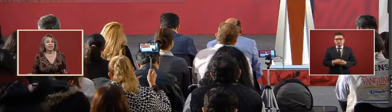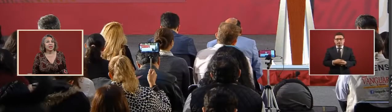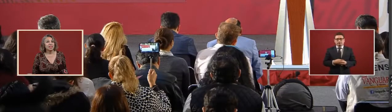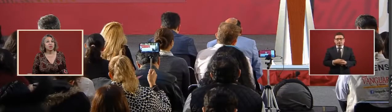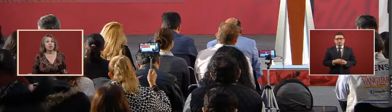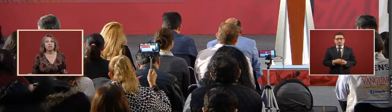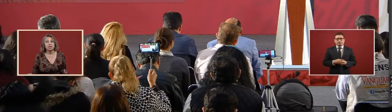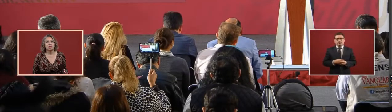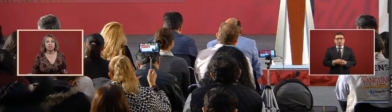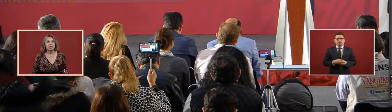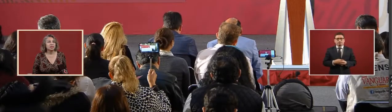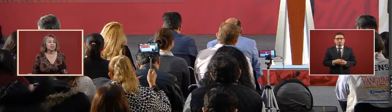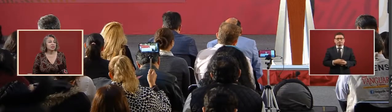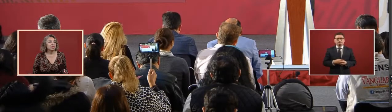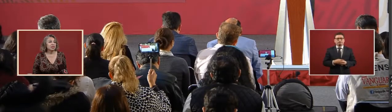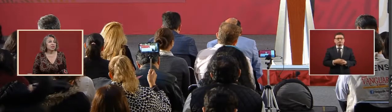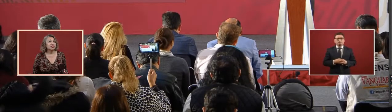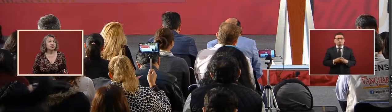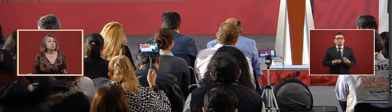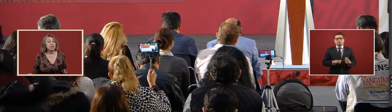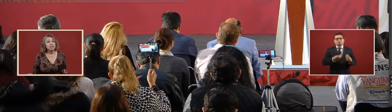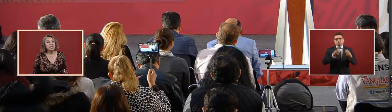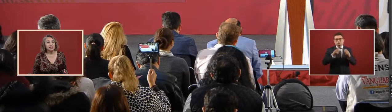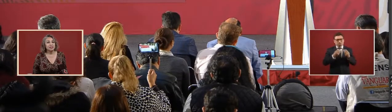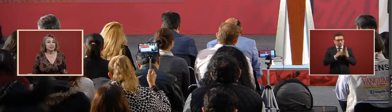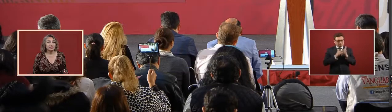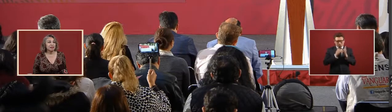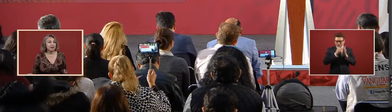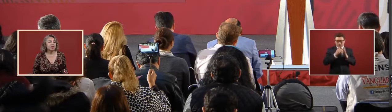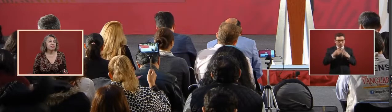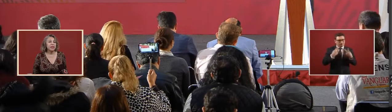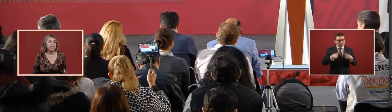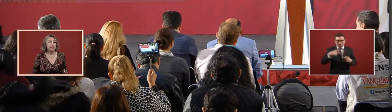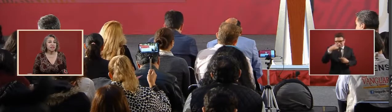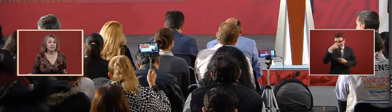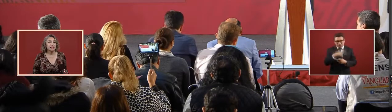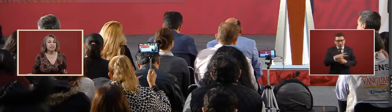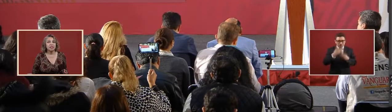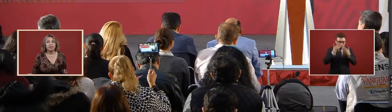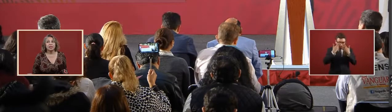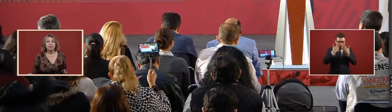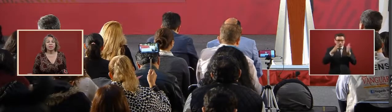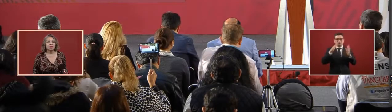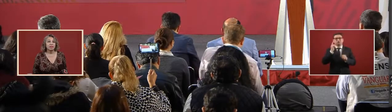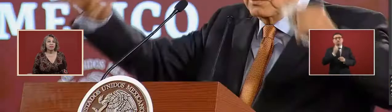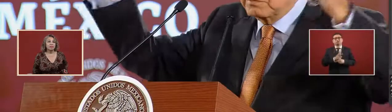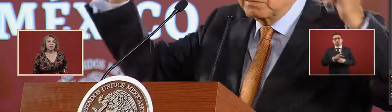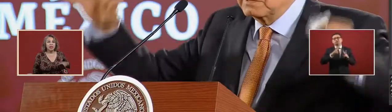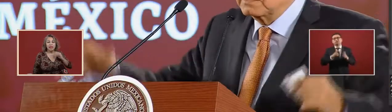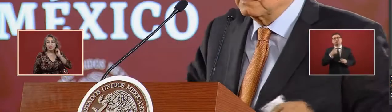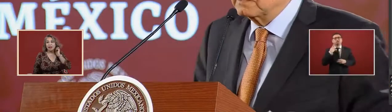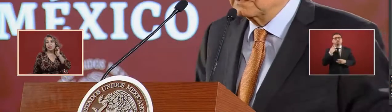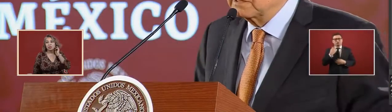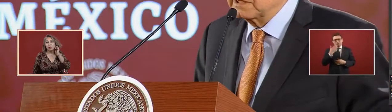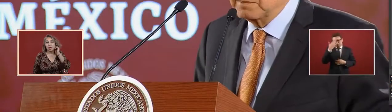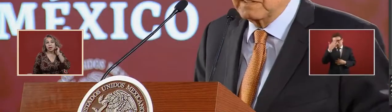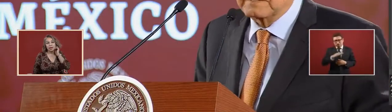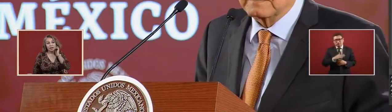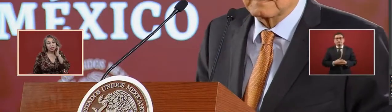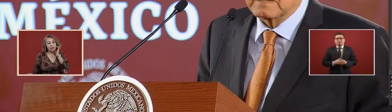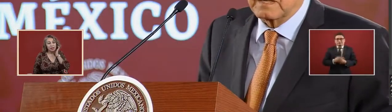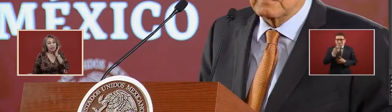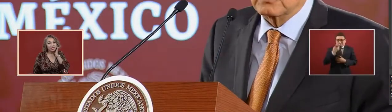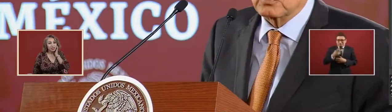horizontal. It's horizontal. Son millones, there's millions de Mexicanos of Mexicans. Por eso, and that is